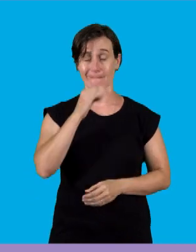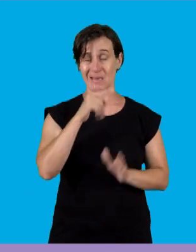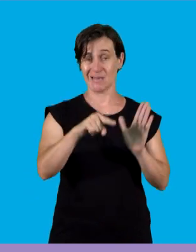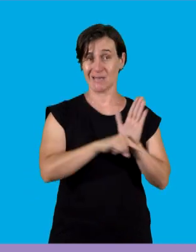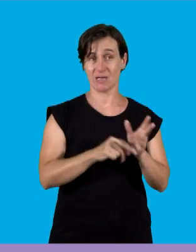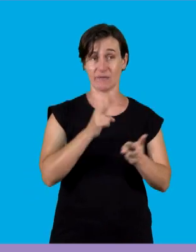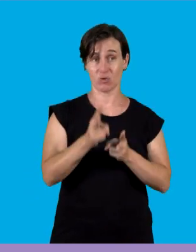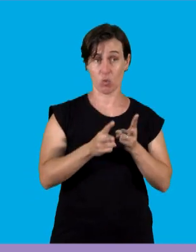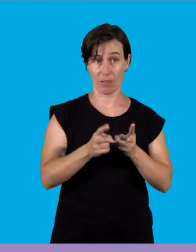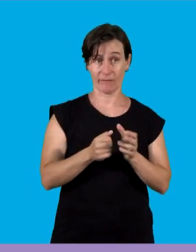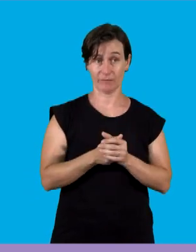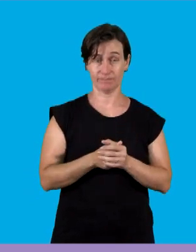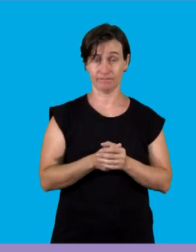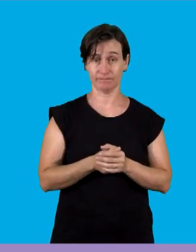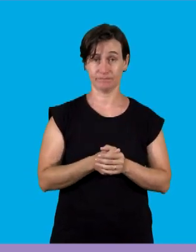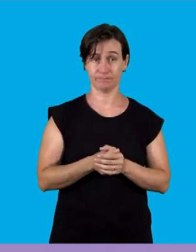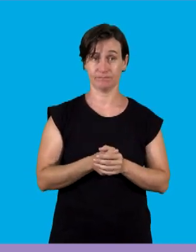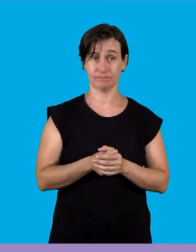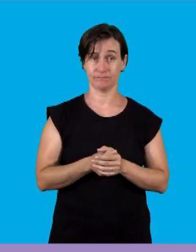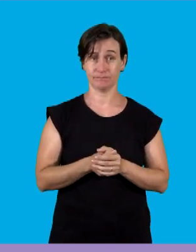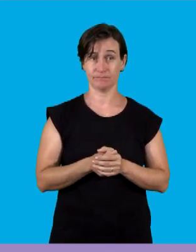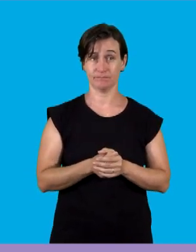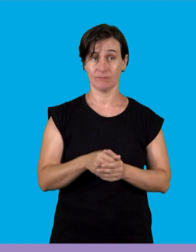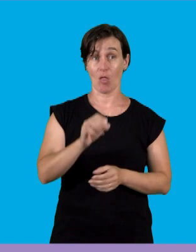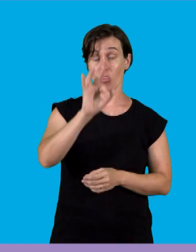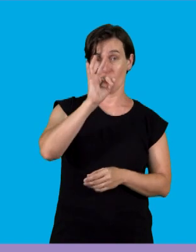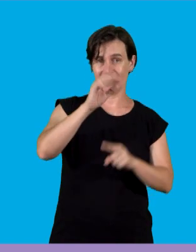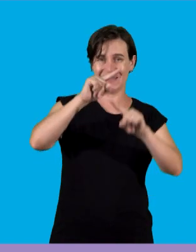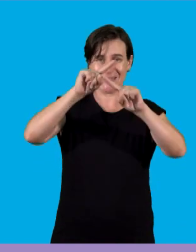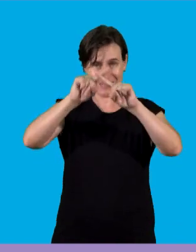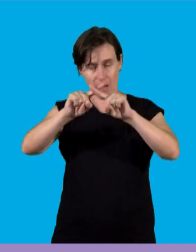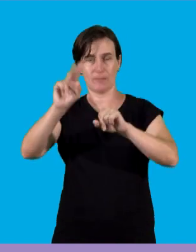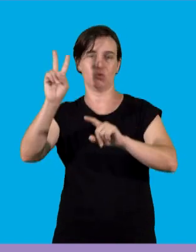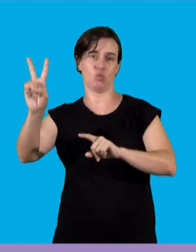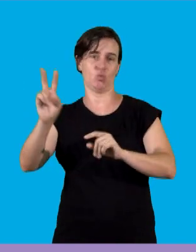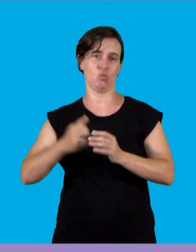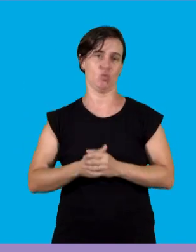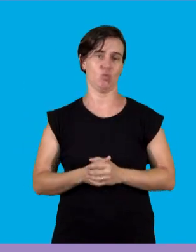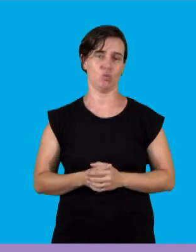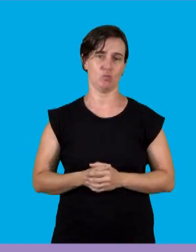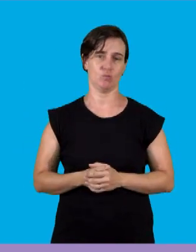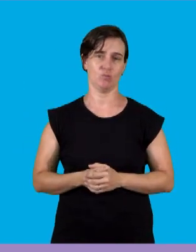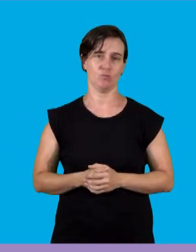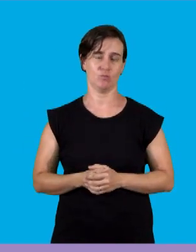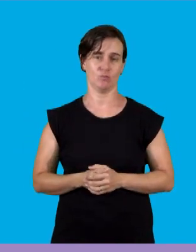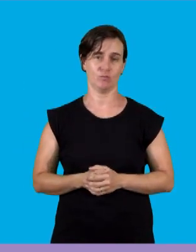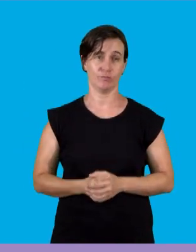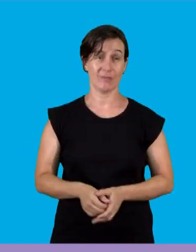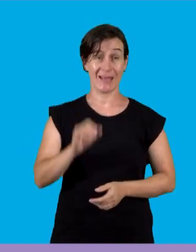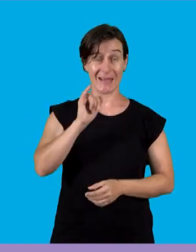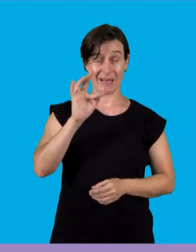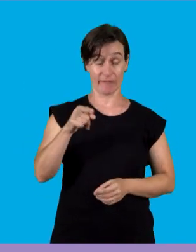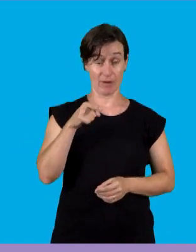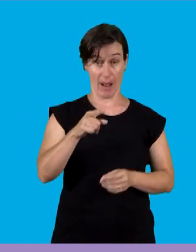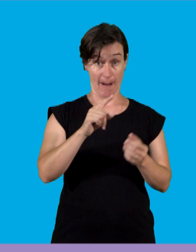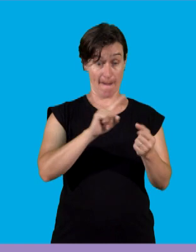negative 12, and this is going to be that 3 multiplied by that 2, because remember, when